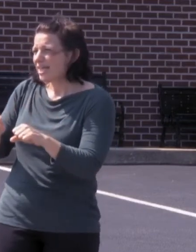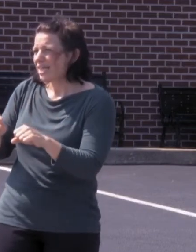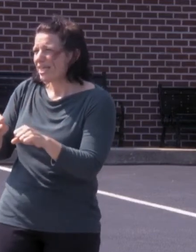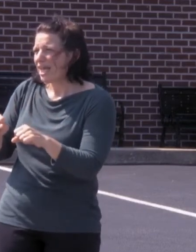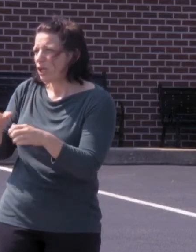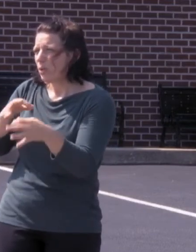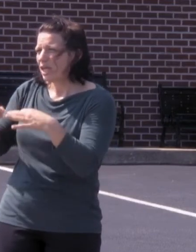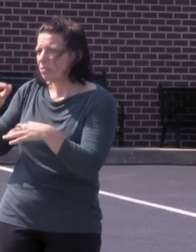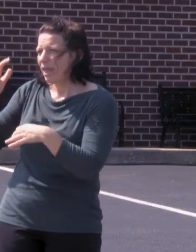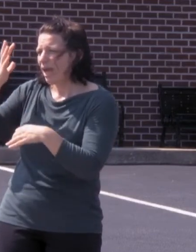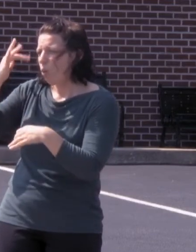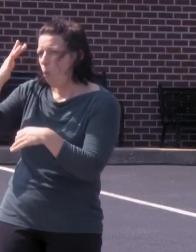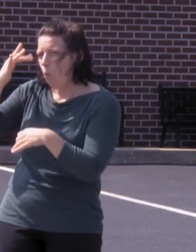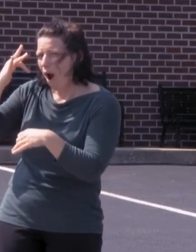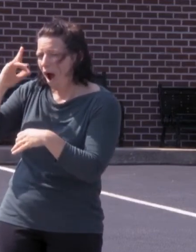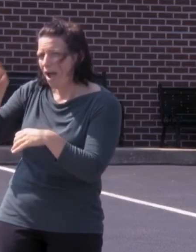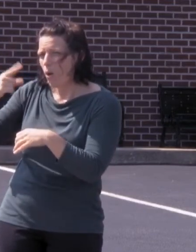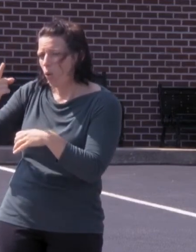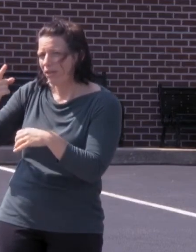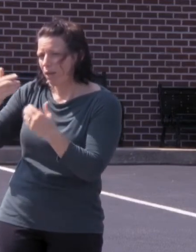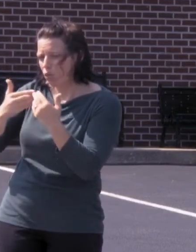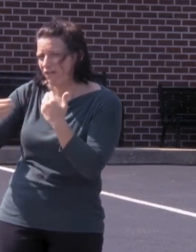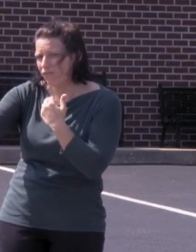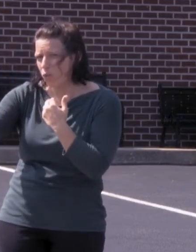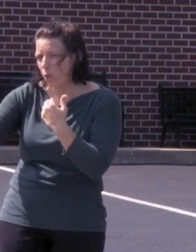not look back or seek to look backward?